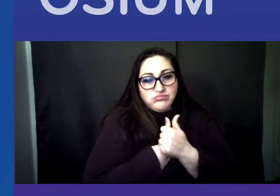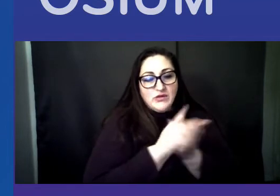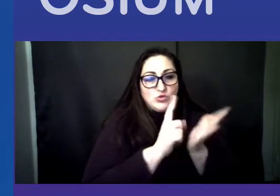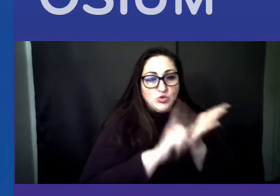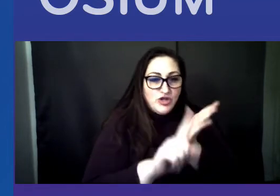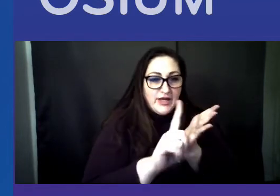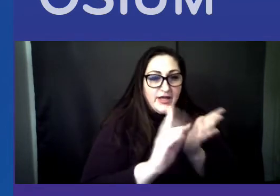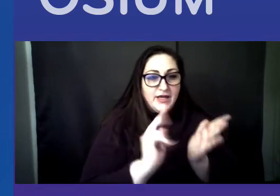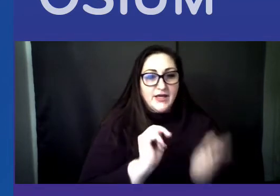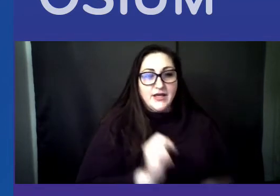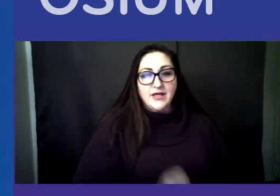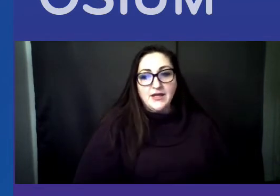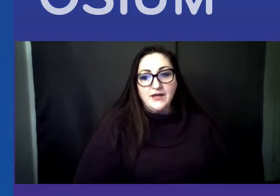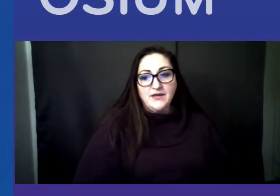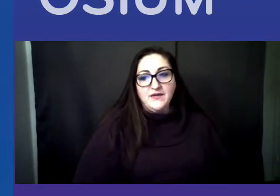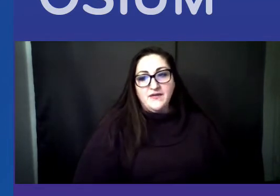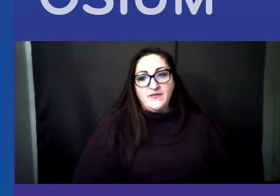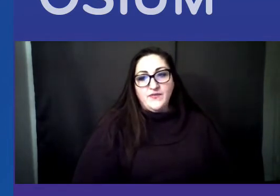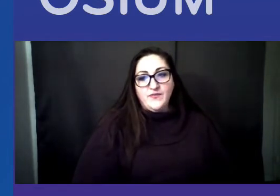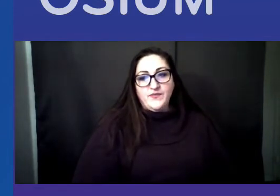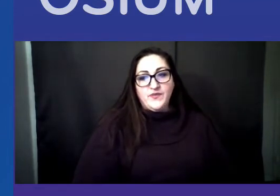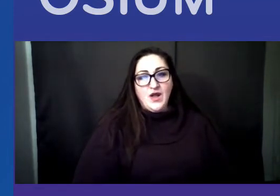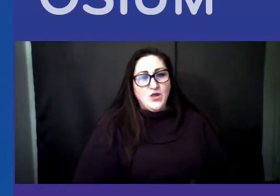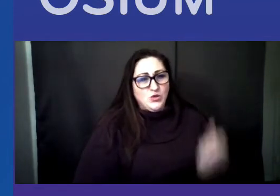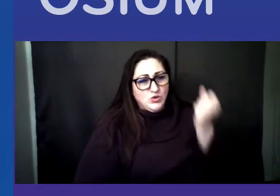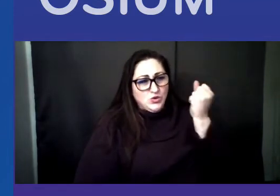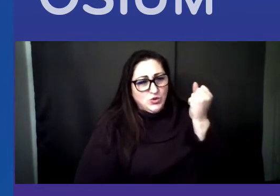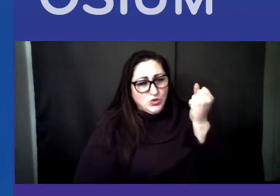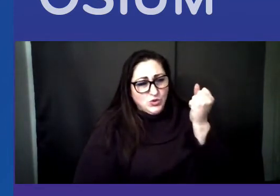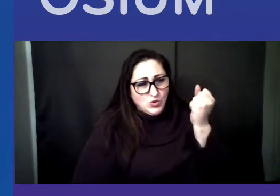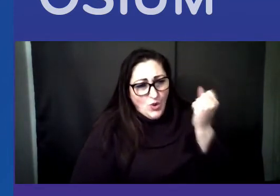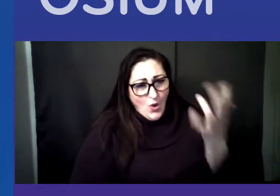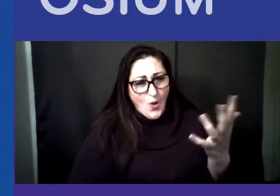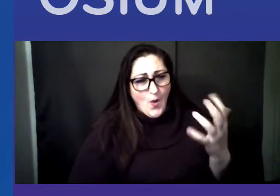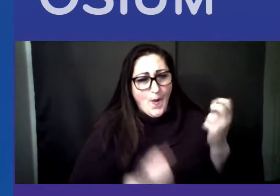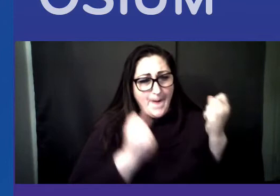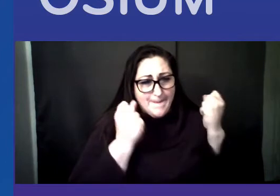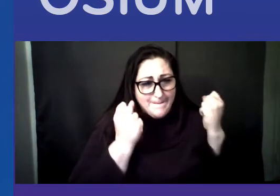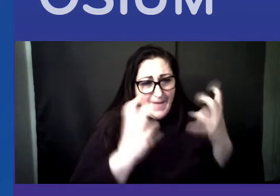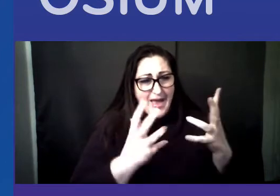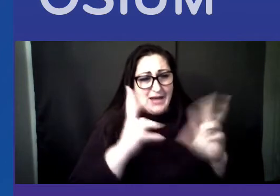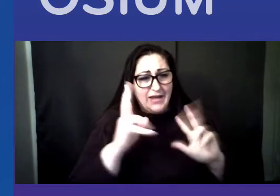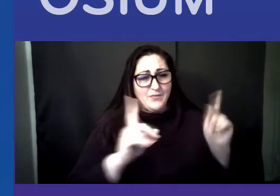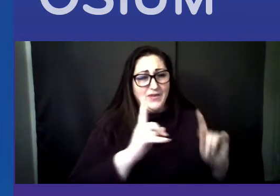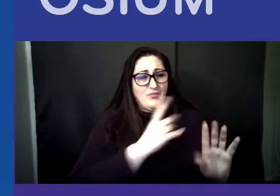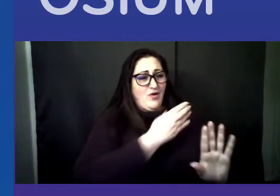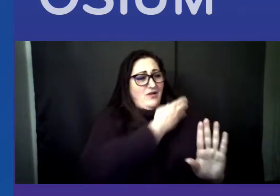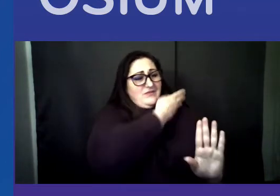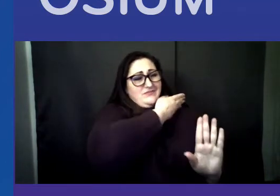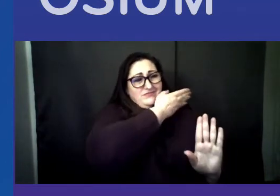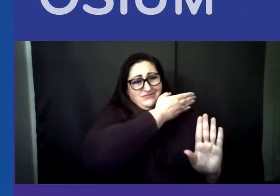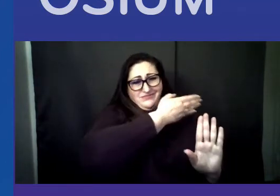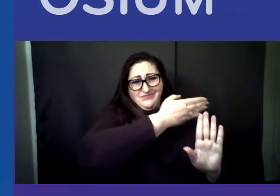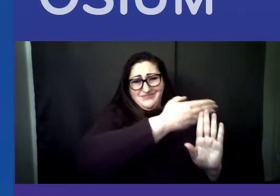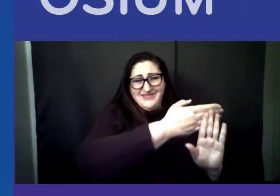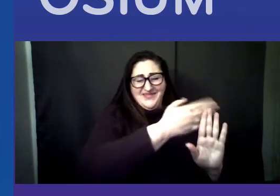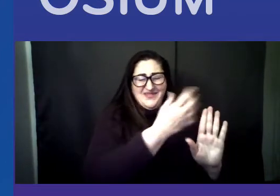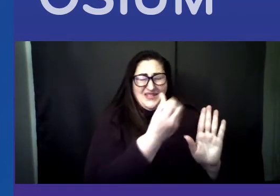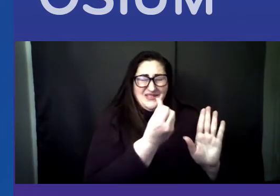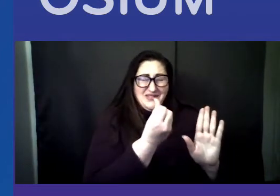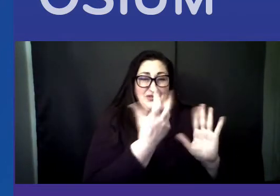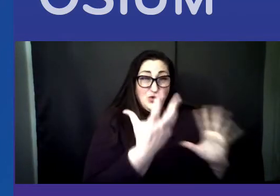I feel like there are so many elders who have done such amazing work who are